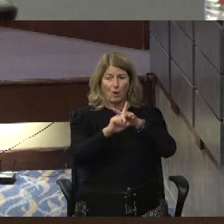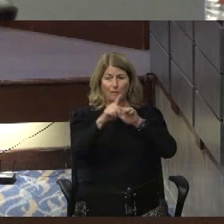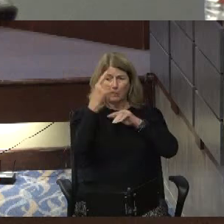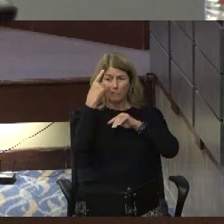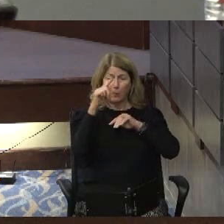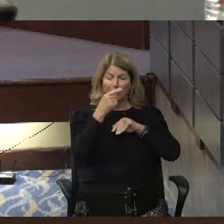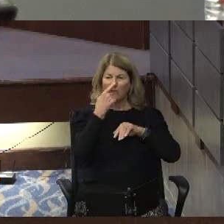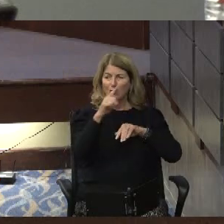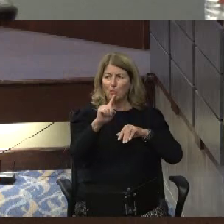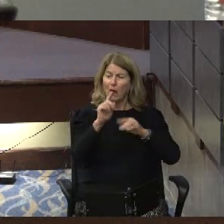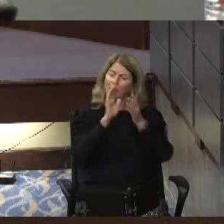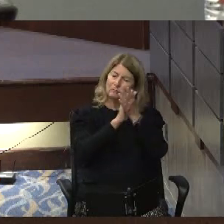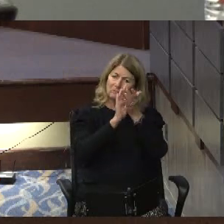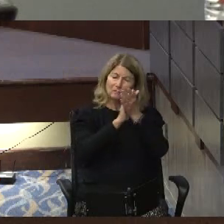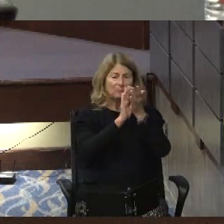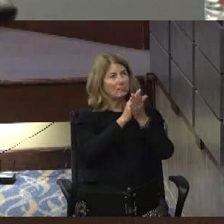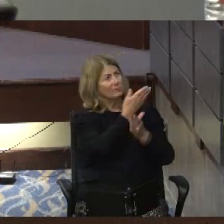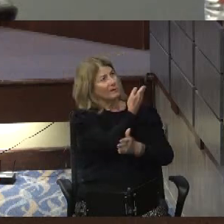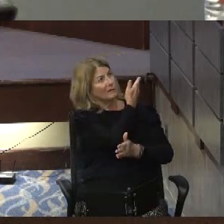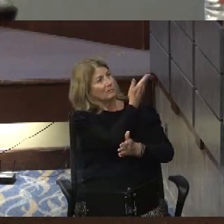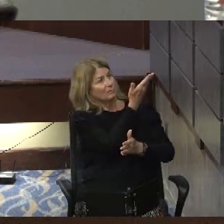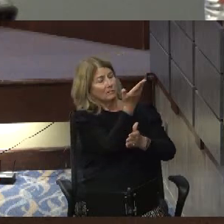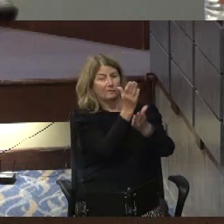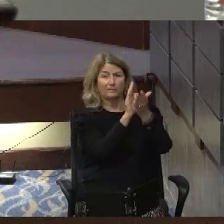you don't mind giving them a round of applause as well.